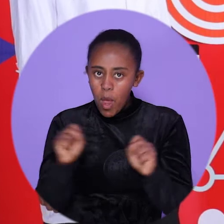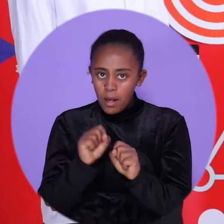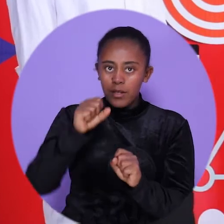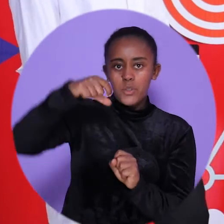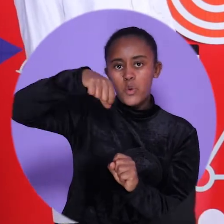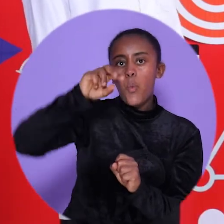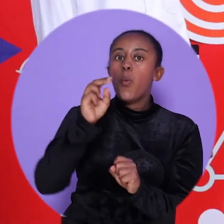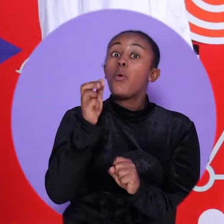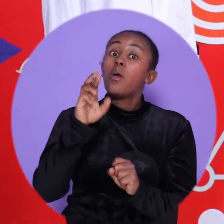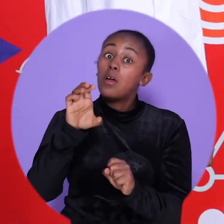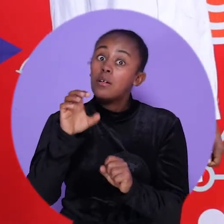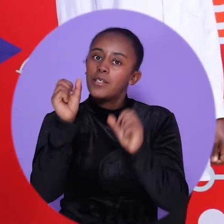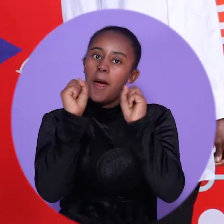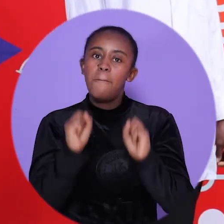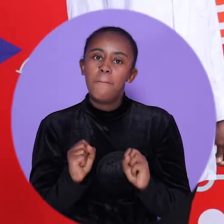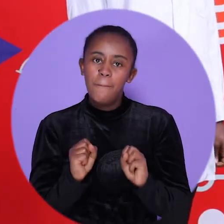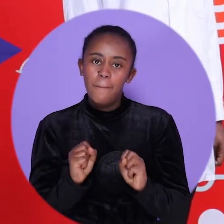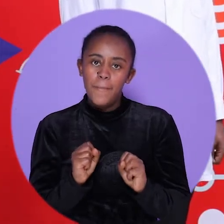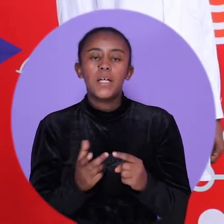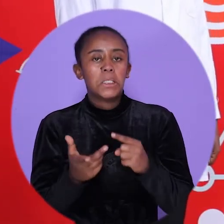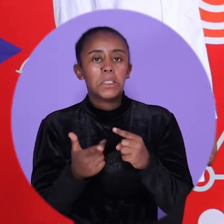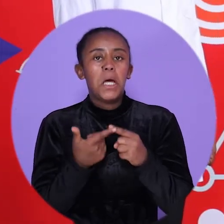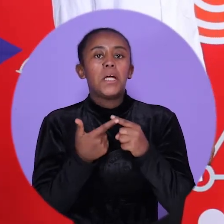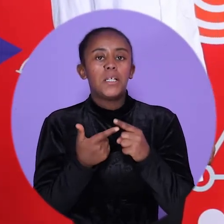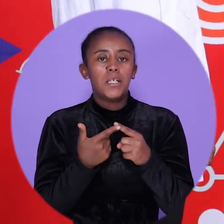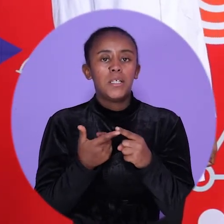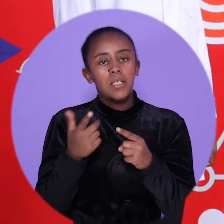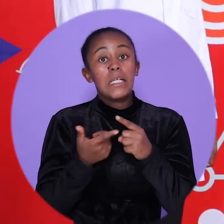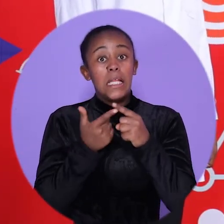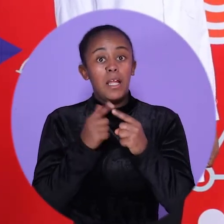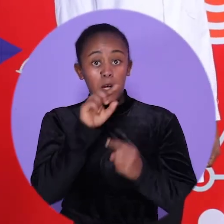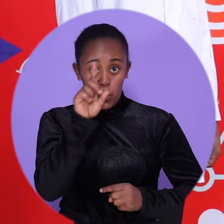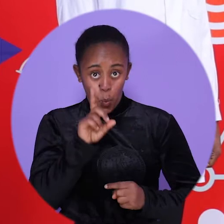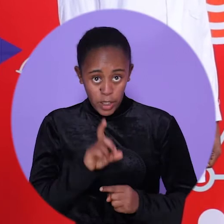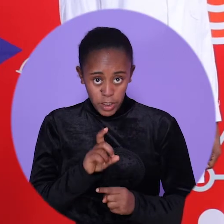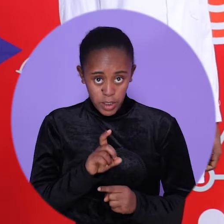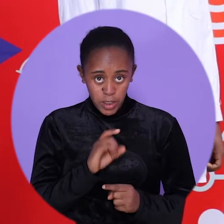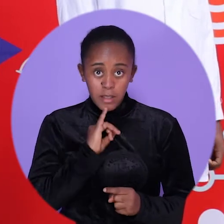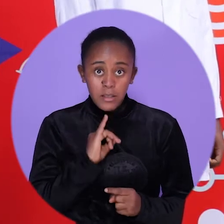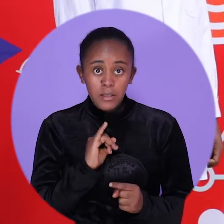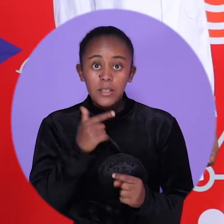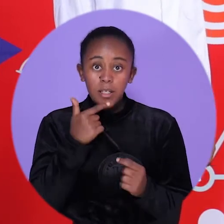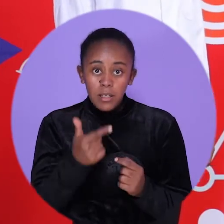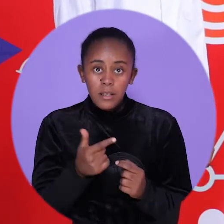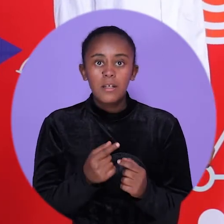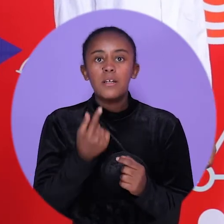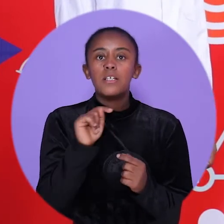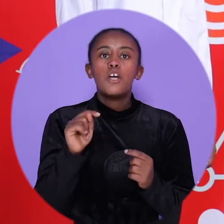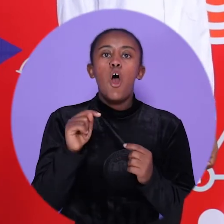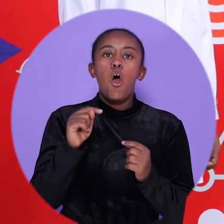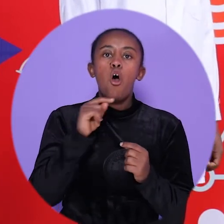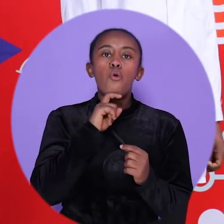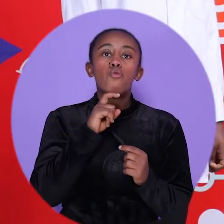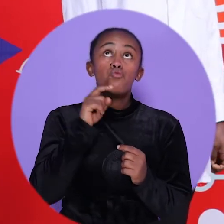a square shape. Let us go to the second sentence or the second question. The second question, it says, the roof